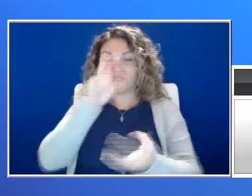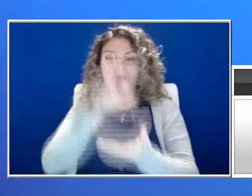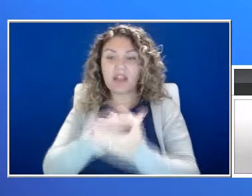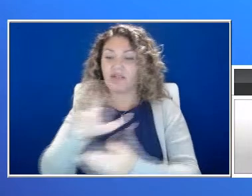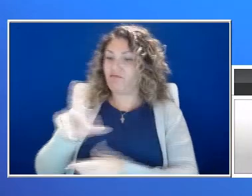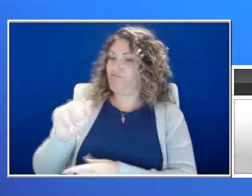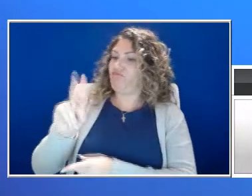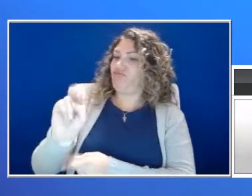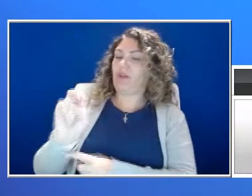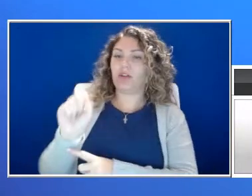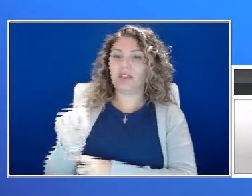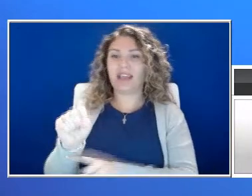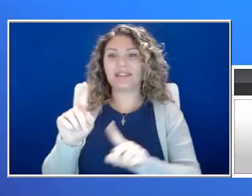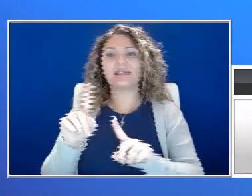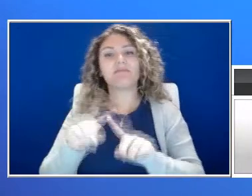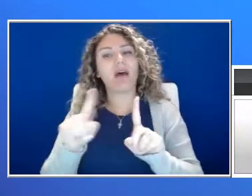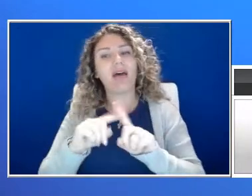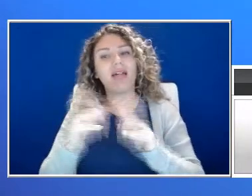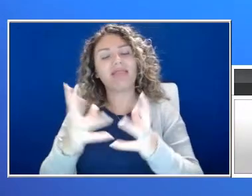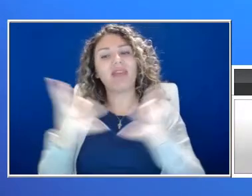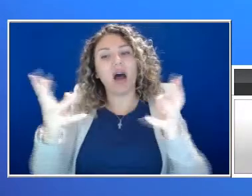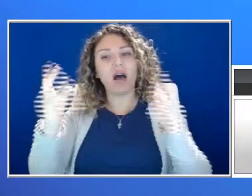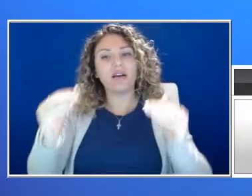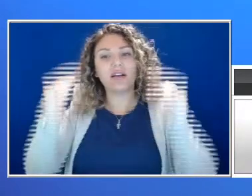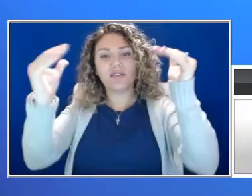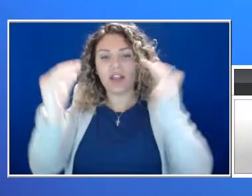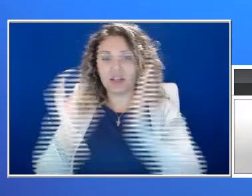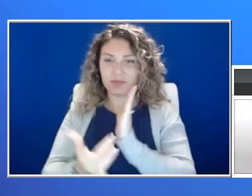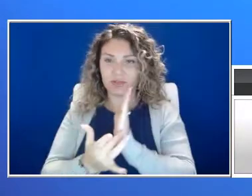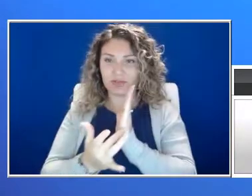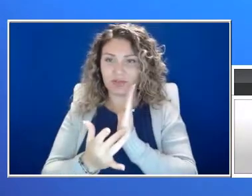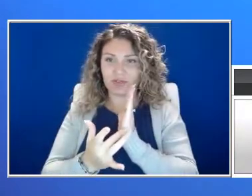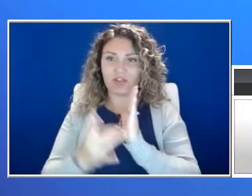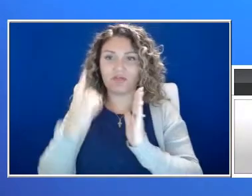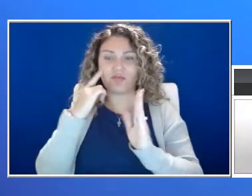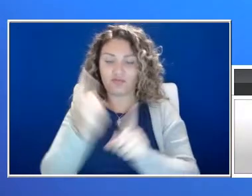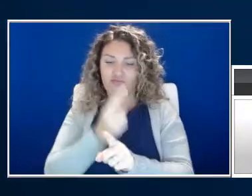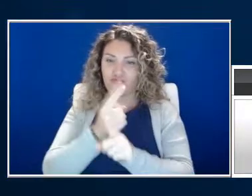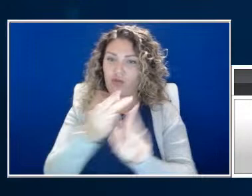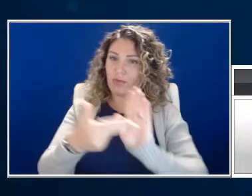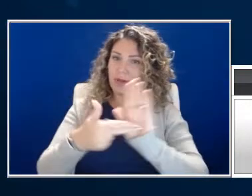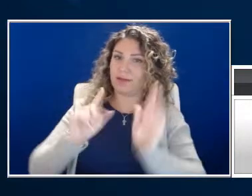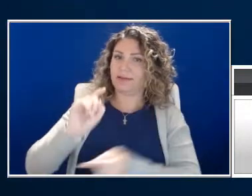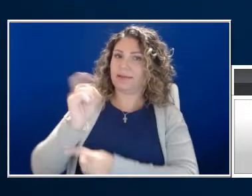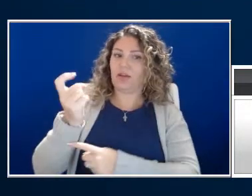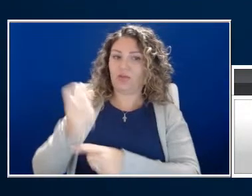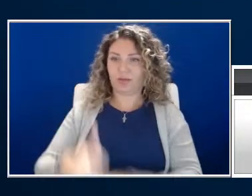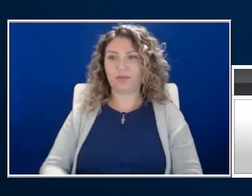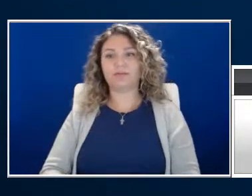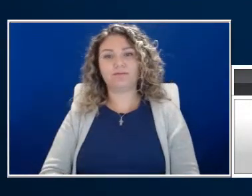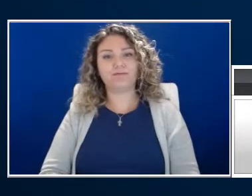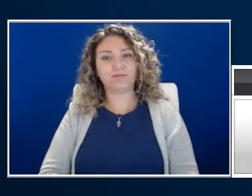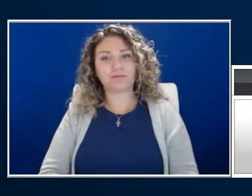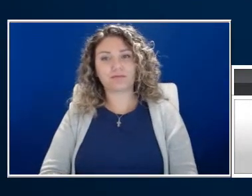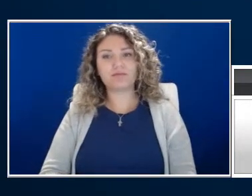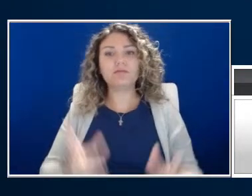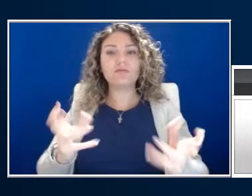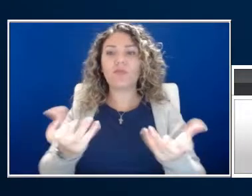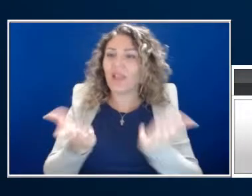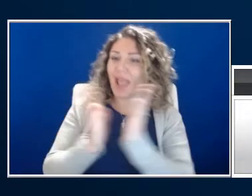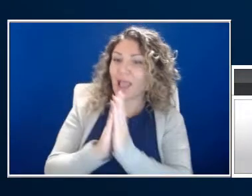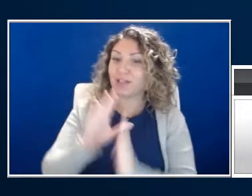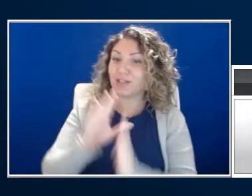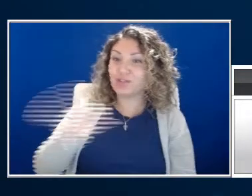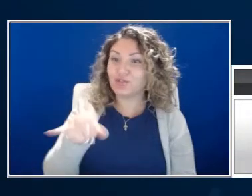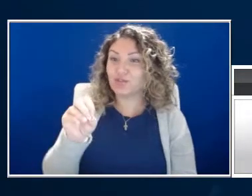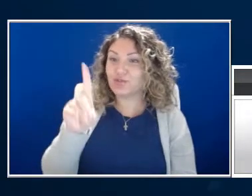have a lot of advancement in technology to make the right diagnosis for these patients. So I want to ask Jody, so tell us a